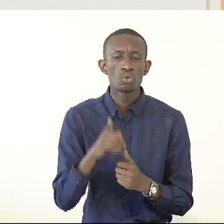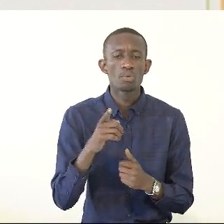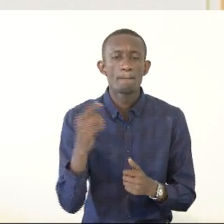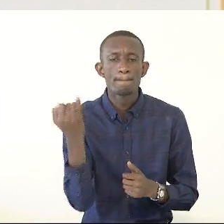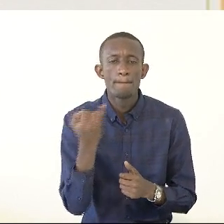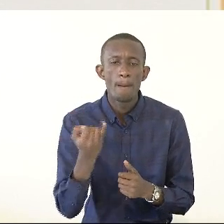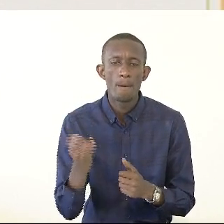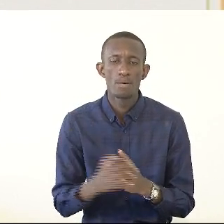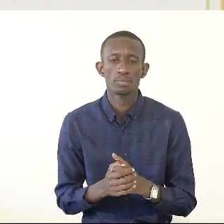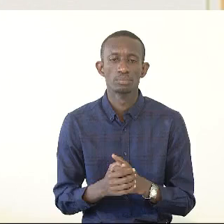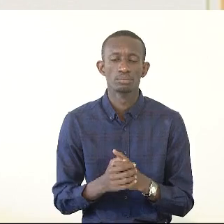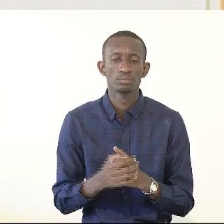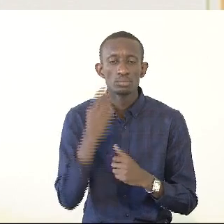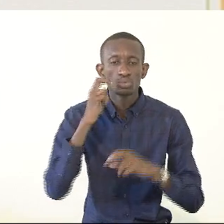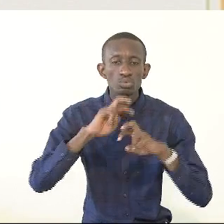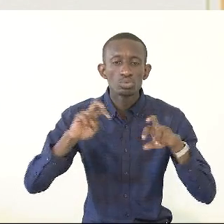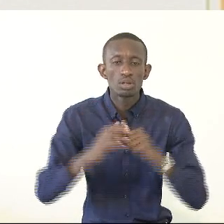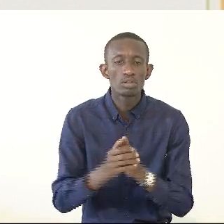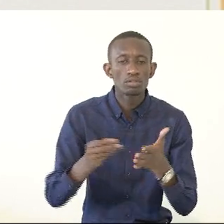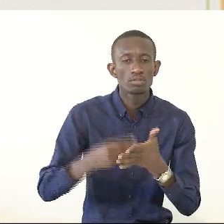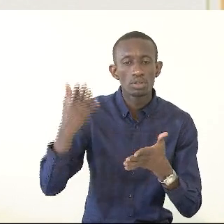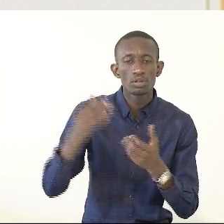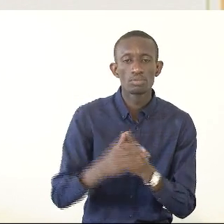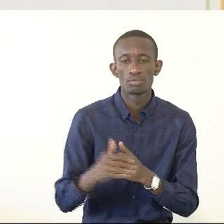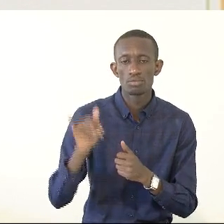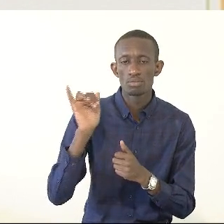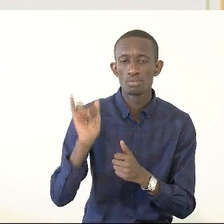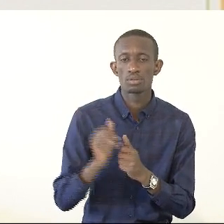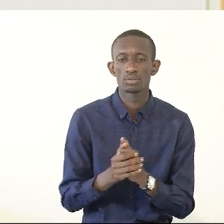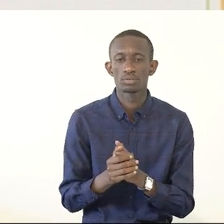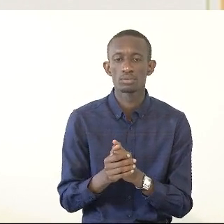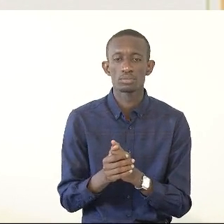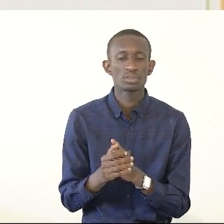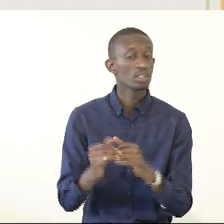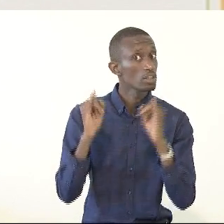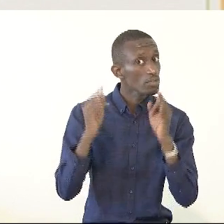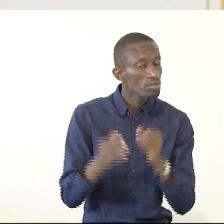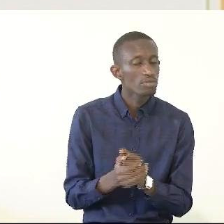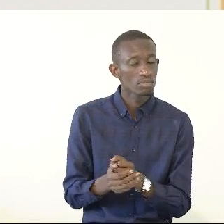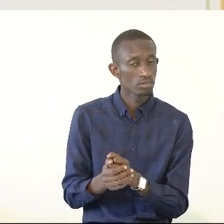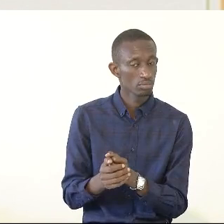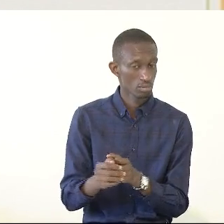We will use it to find the value of y in case x is